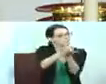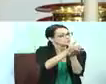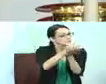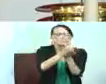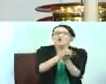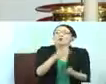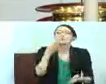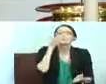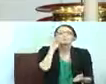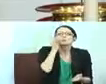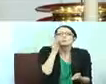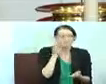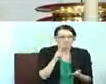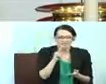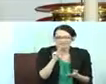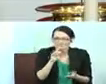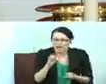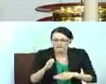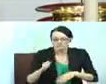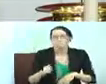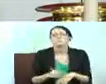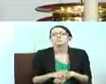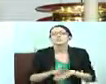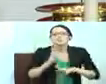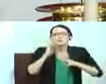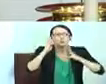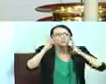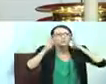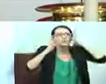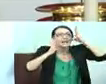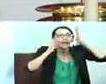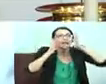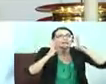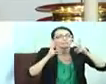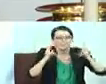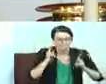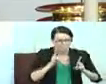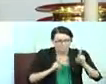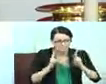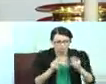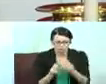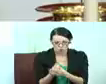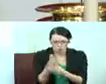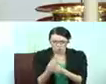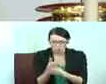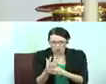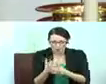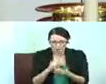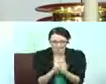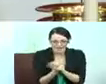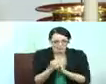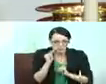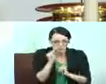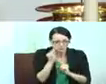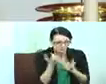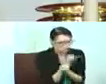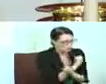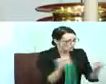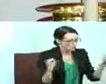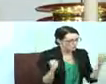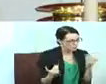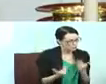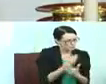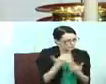Fruit of the vine, created by your people to nourish us, to free us, to replenish